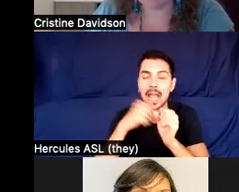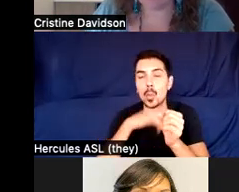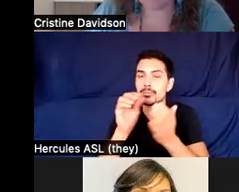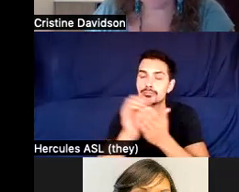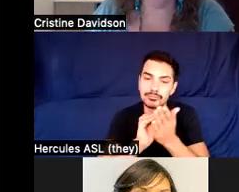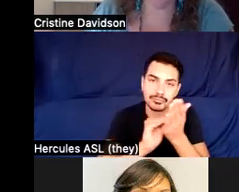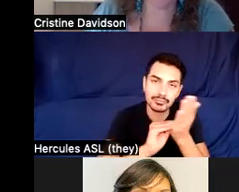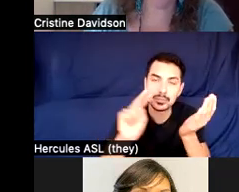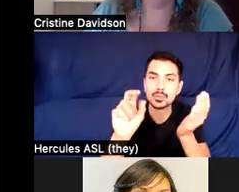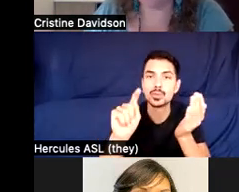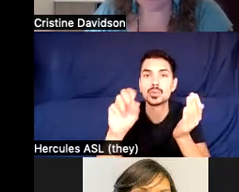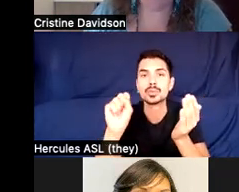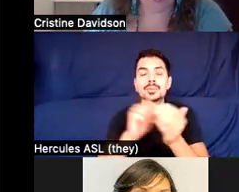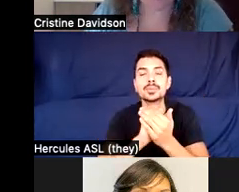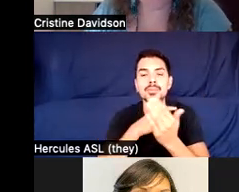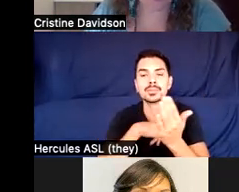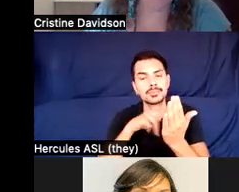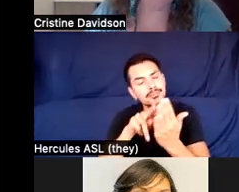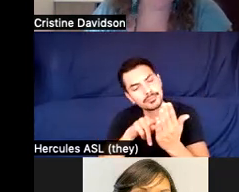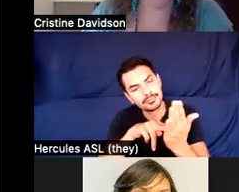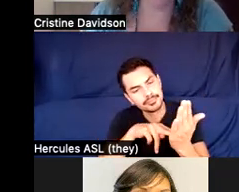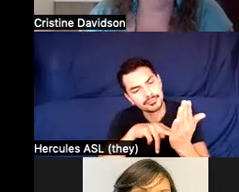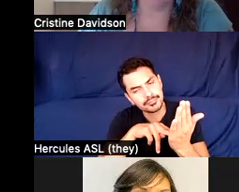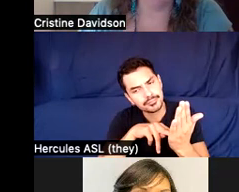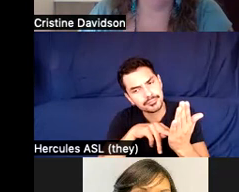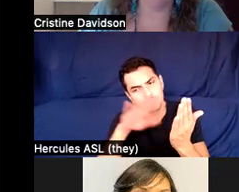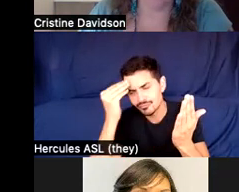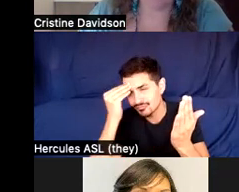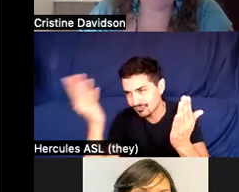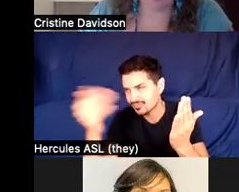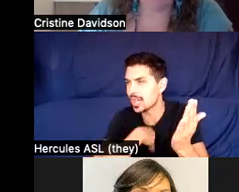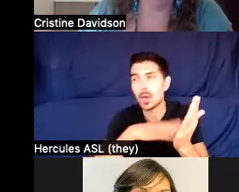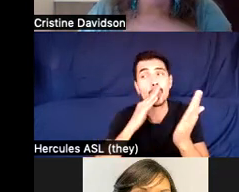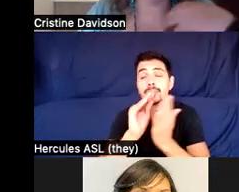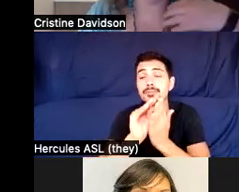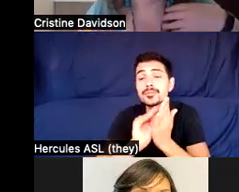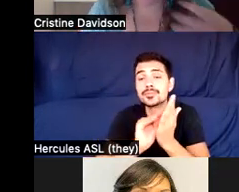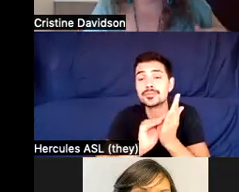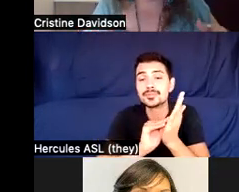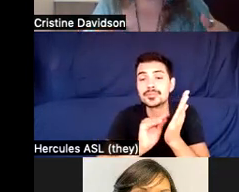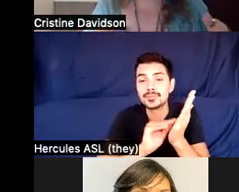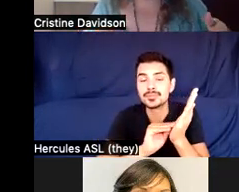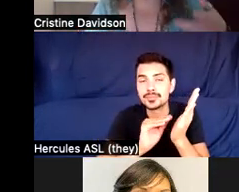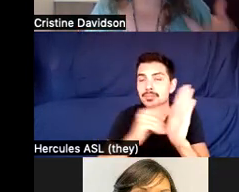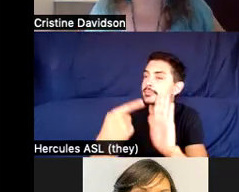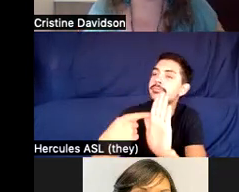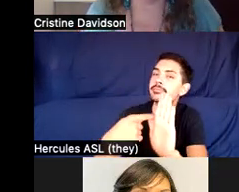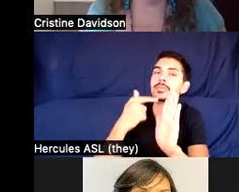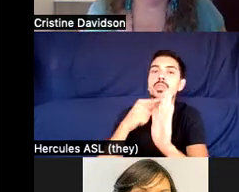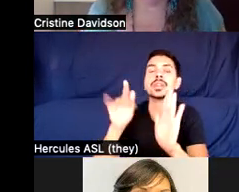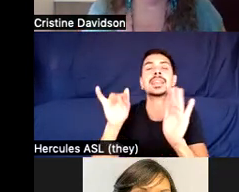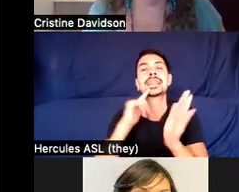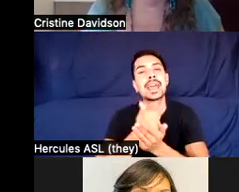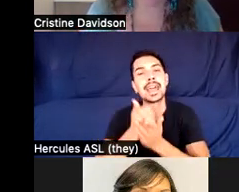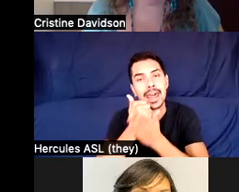see the notes, or just so you know what I'm writing down, those can all alleviate a lot of anxiety